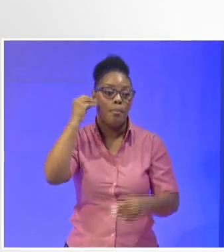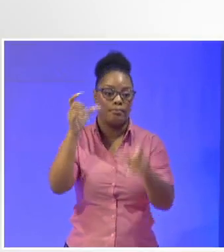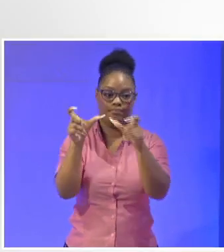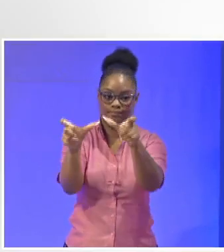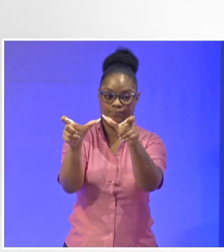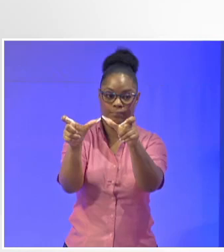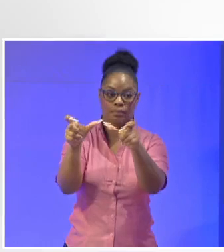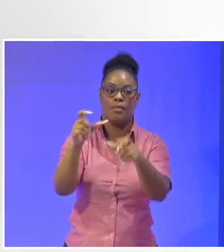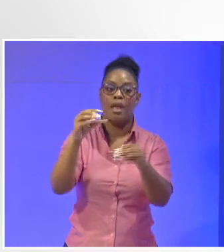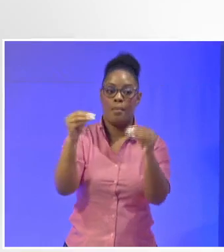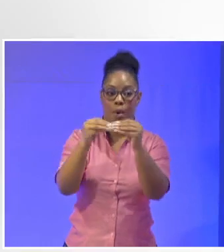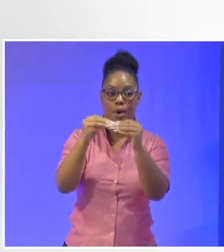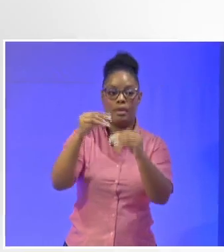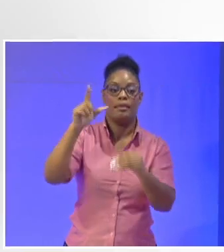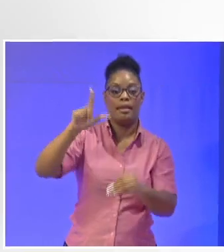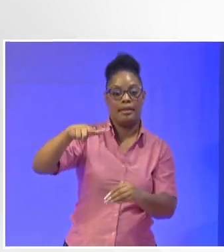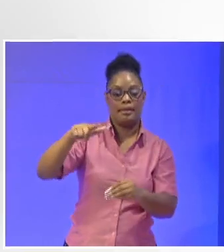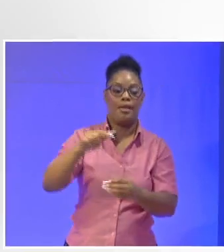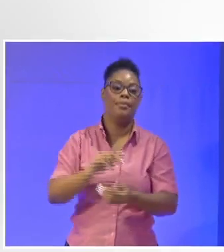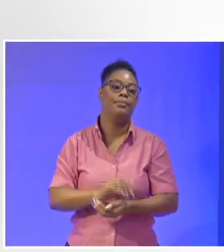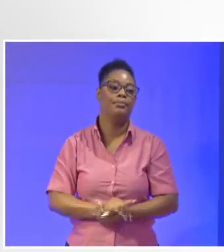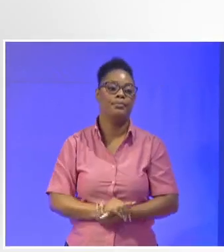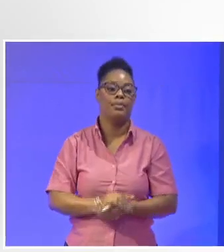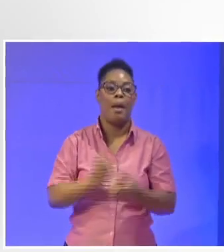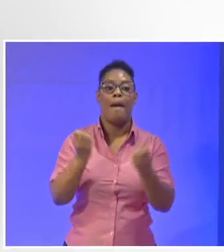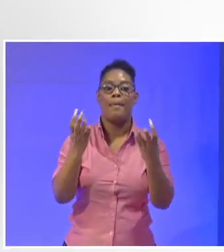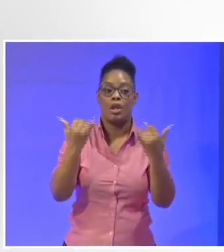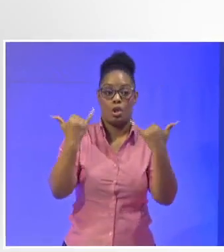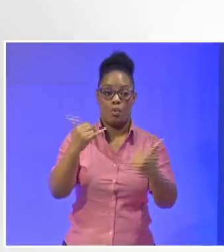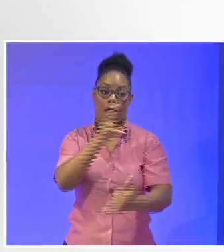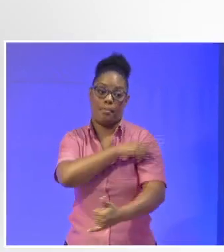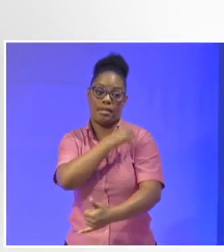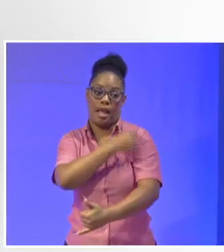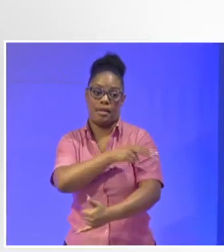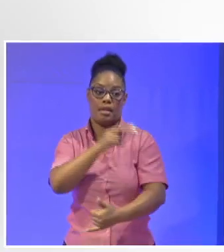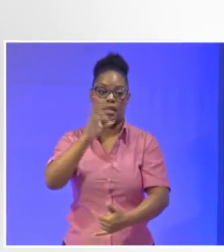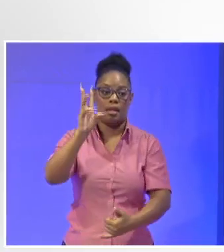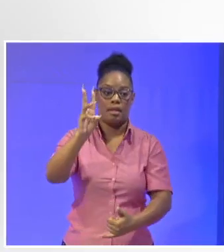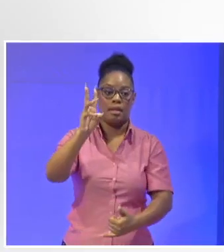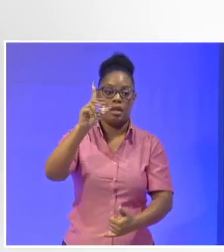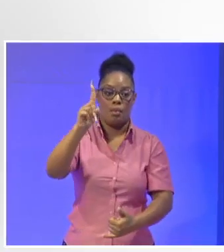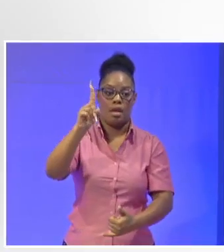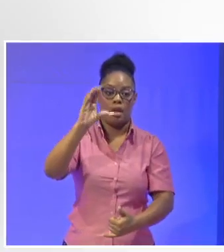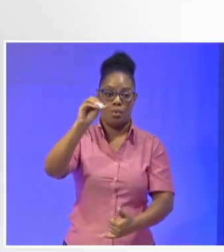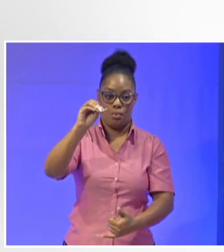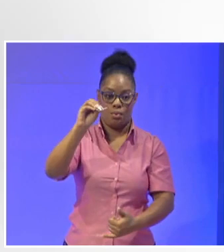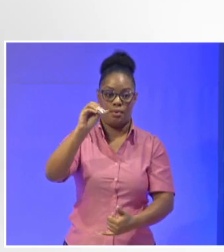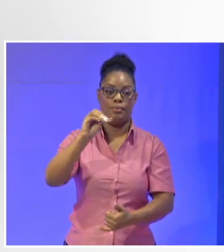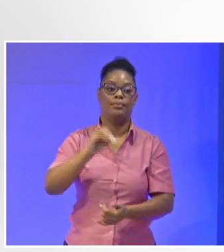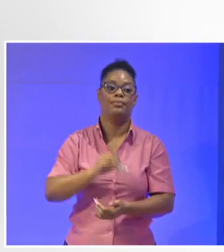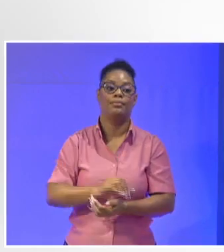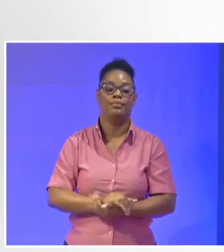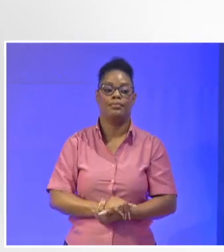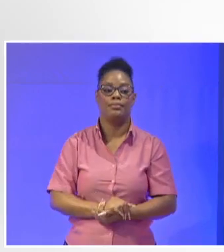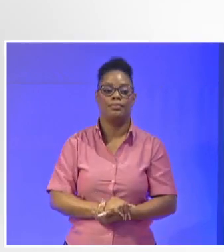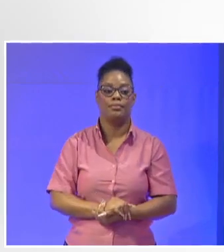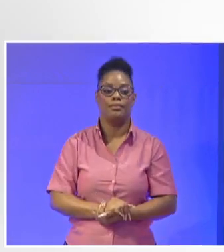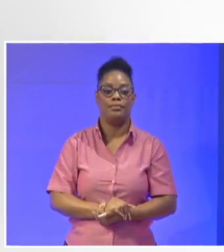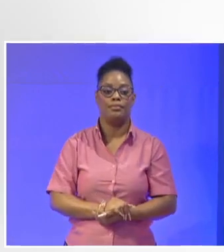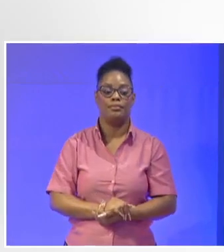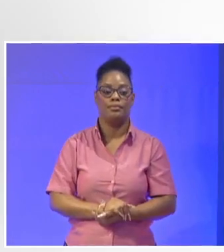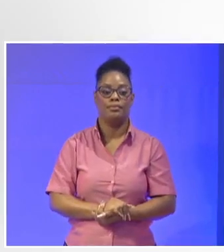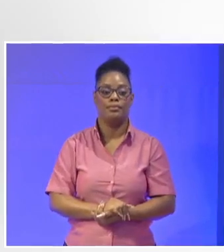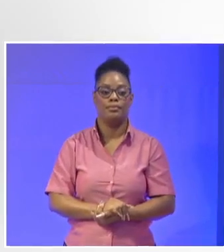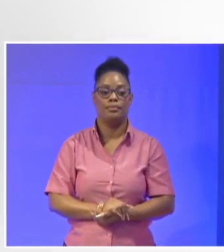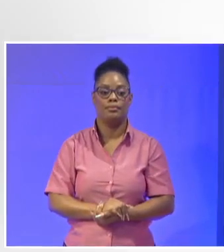detail further on. Total patients in hospital so far, 610, including both step-down and hospitalized patients.